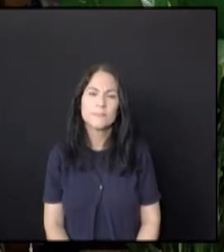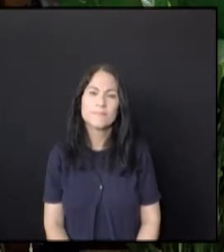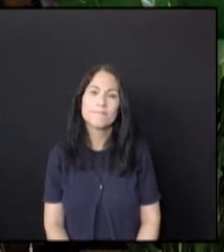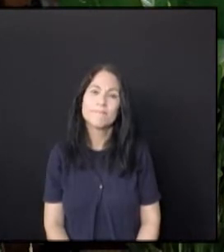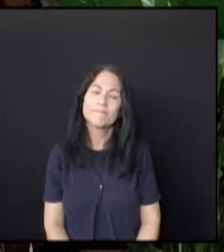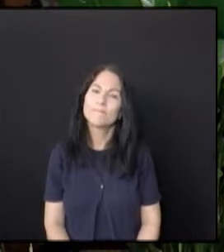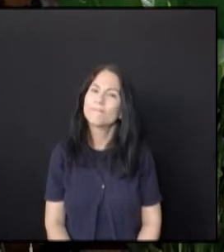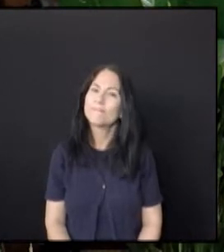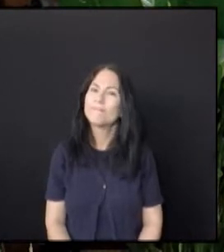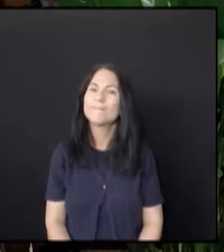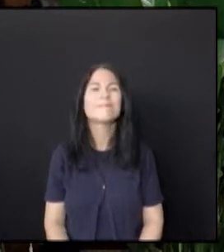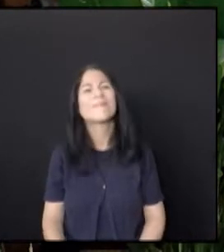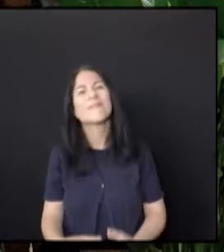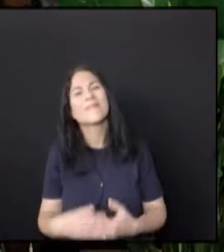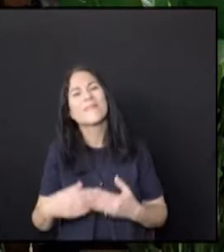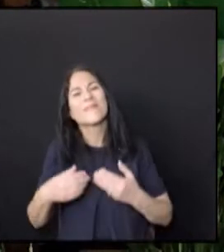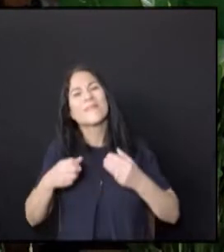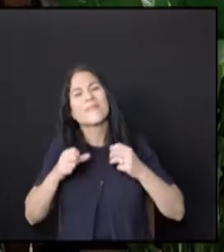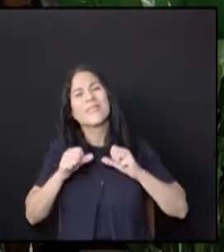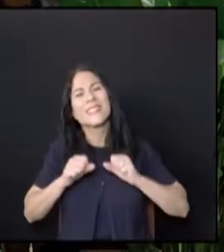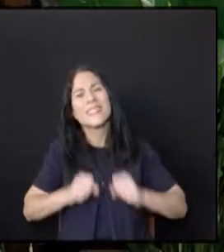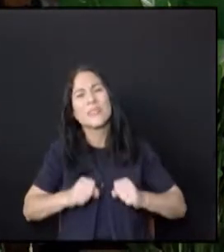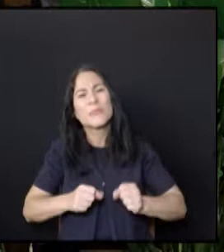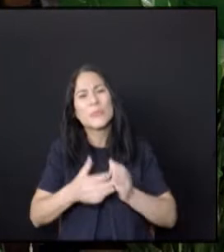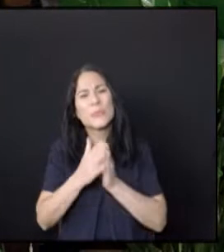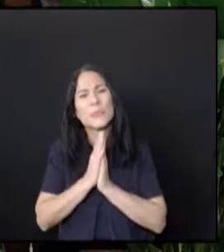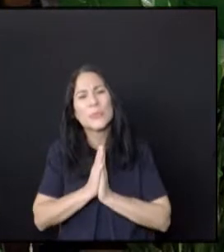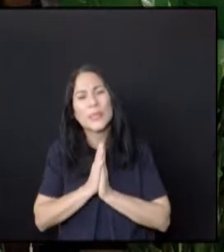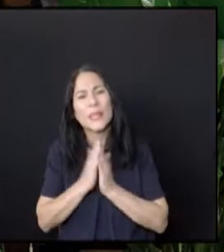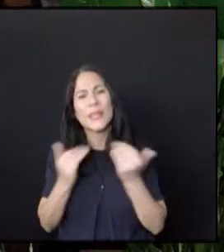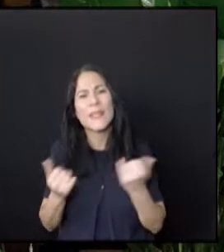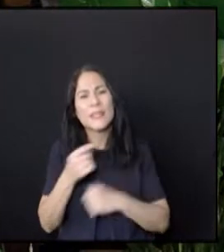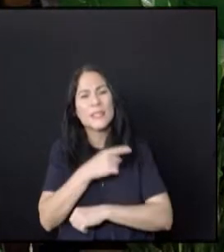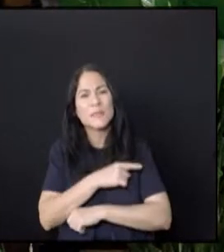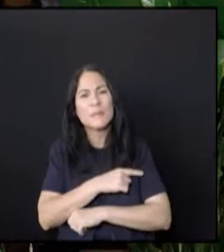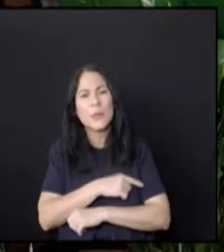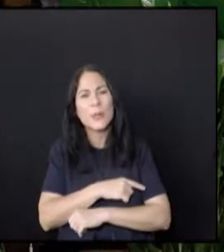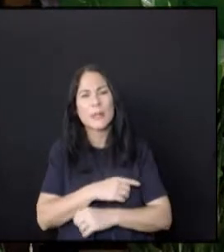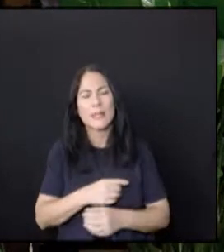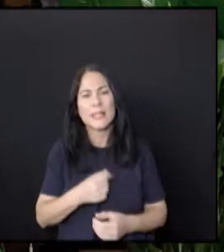to be able to pray this morning. I believe